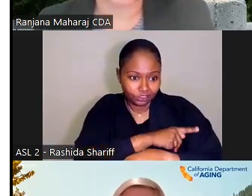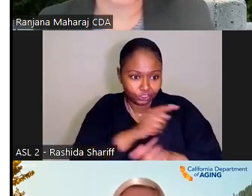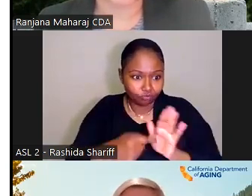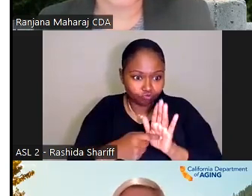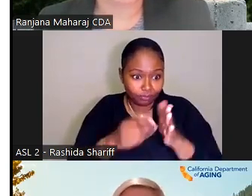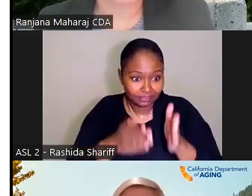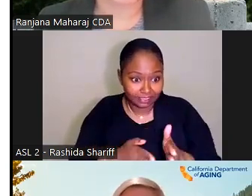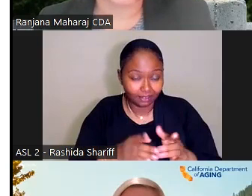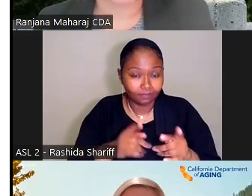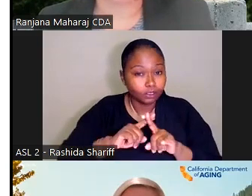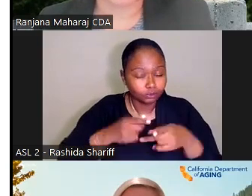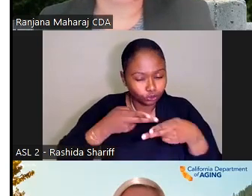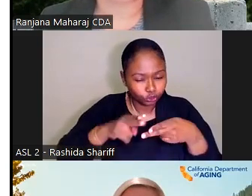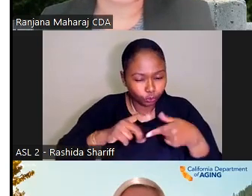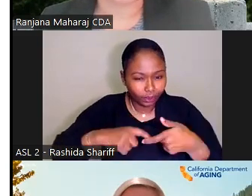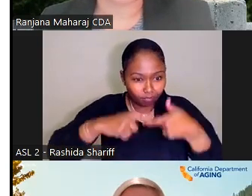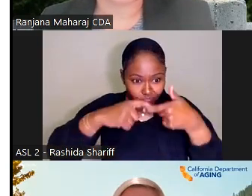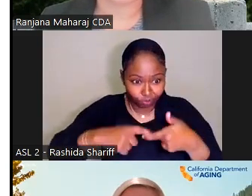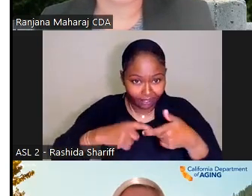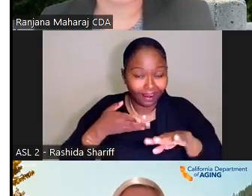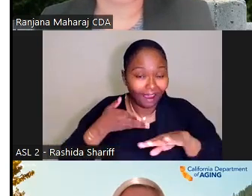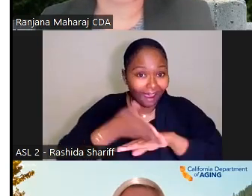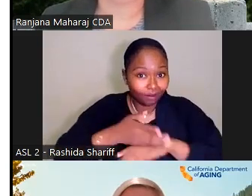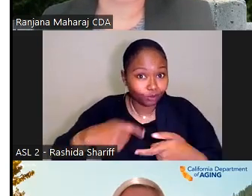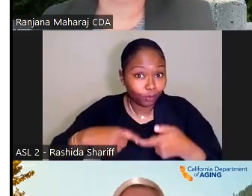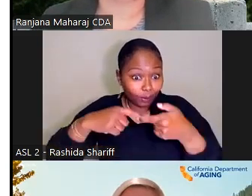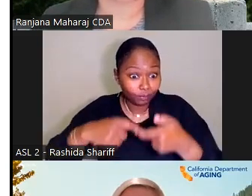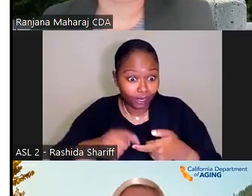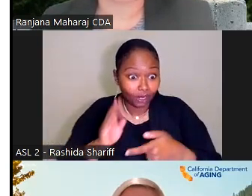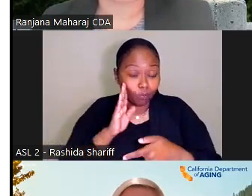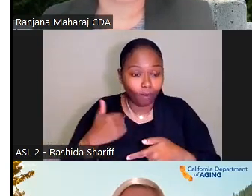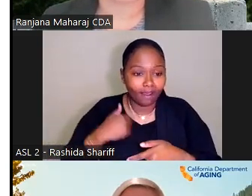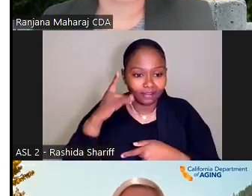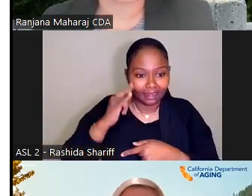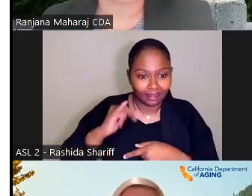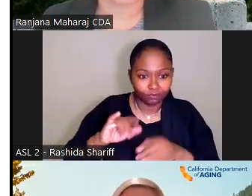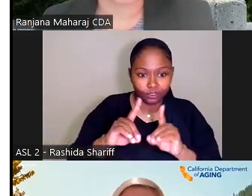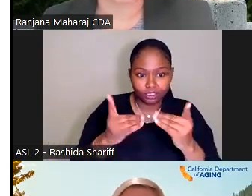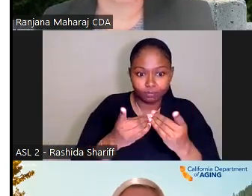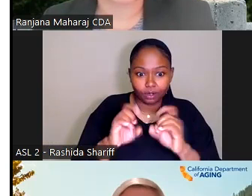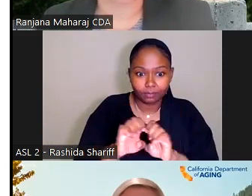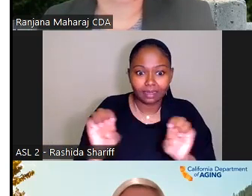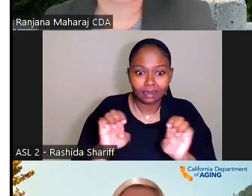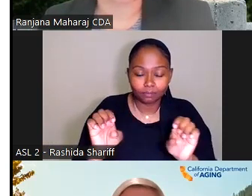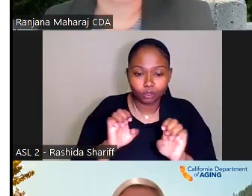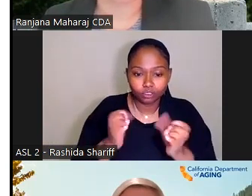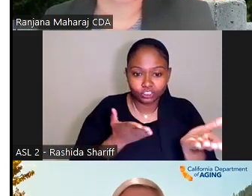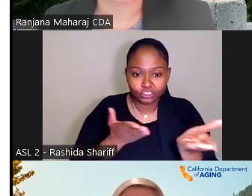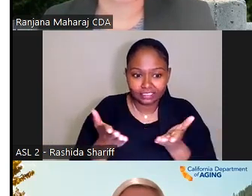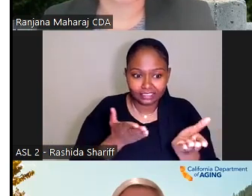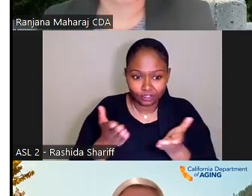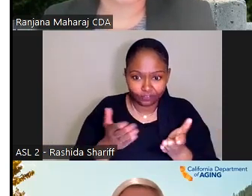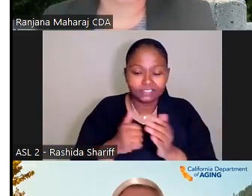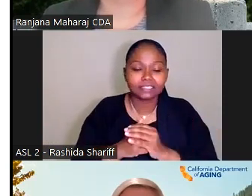break. After the break, we will have Lee Bills from the California Department of Emergency Services Victims Branch provide some